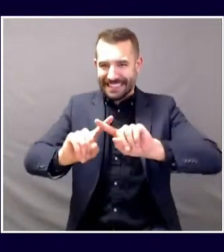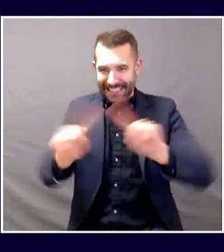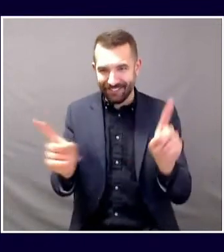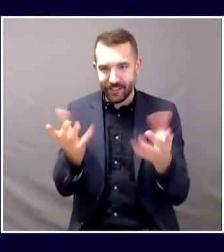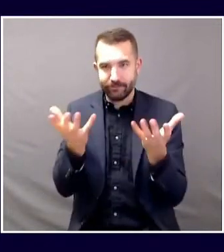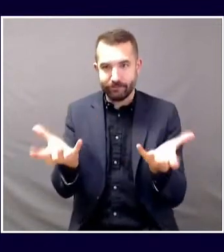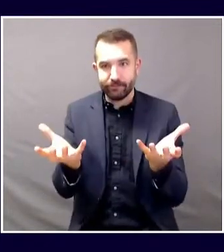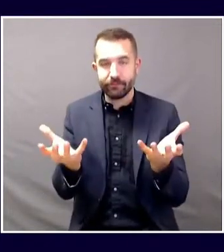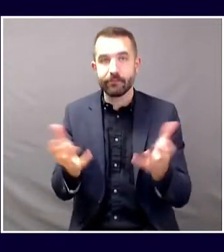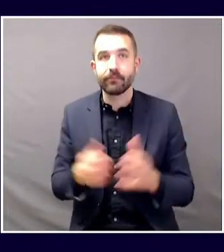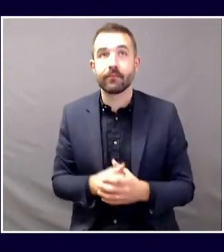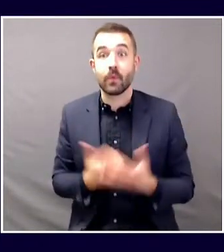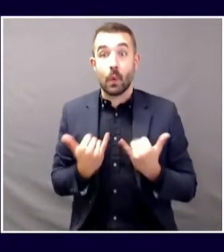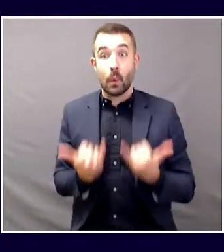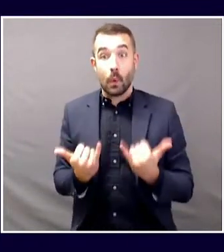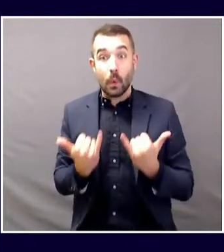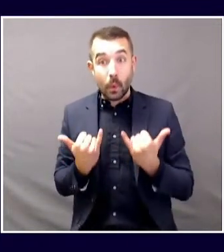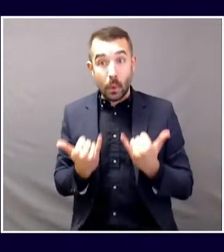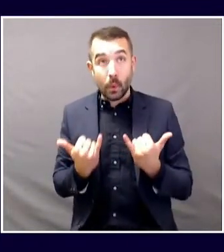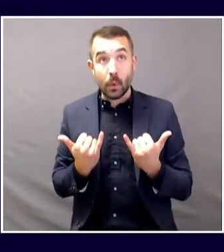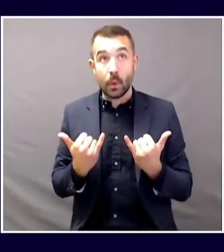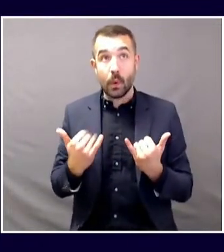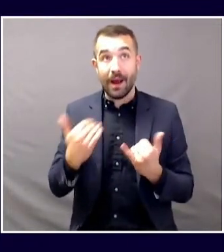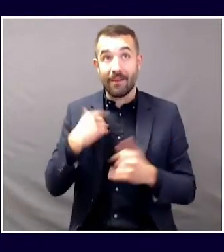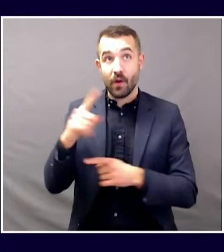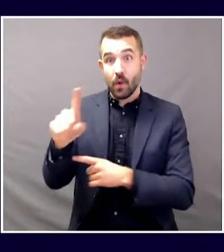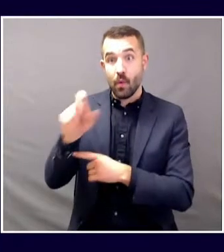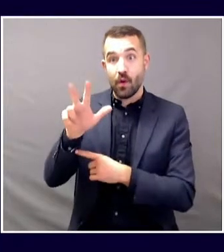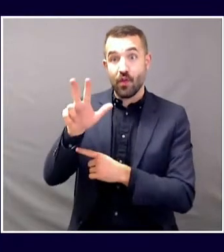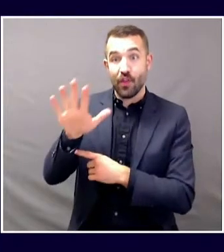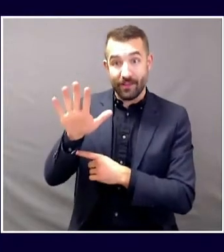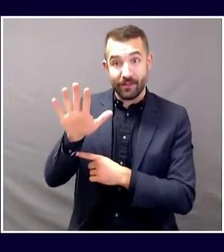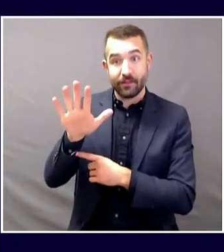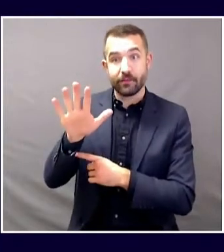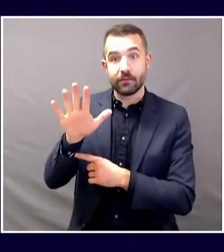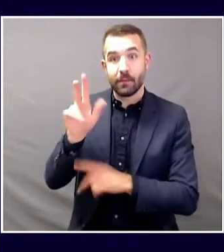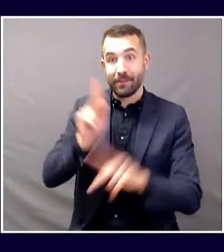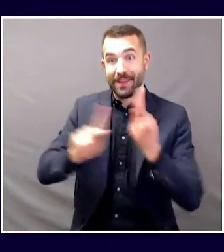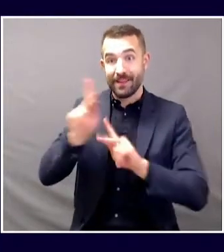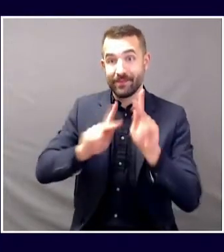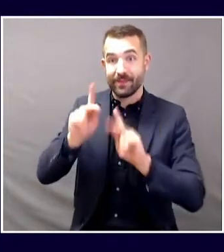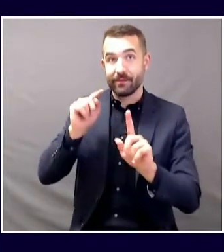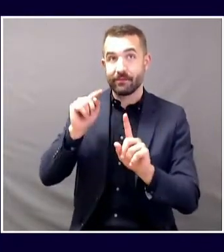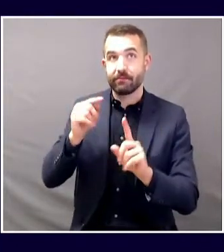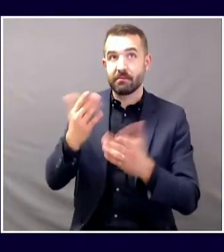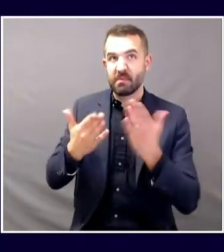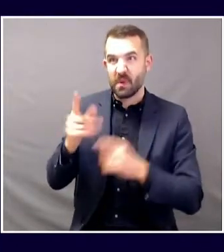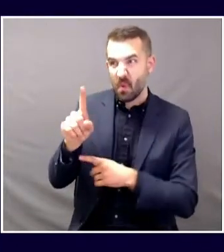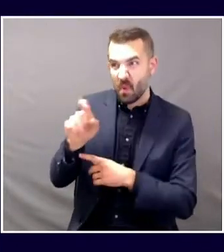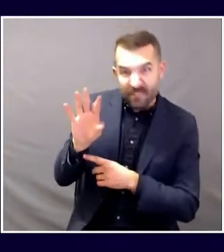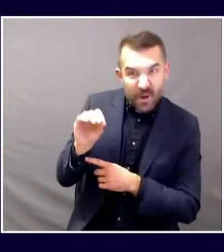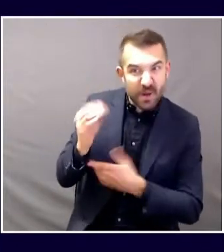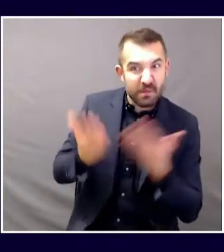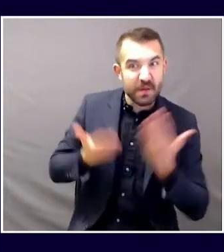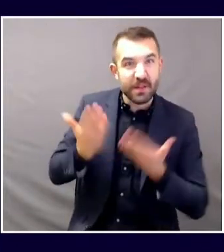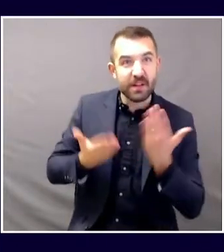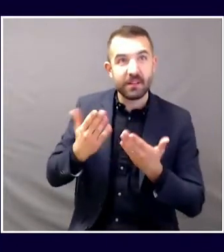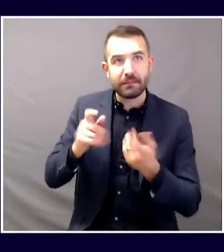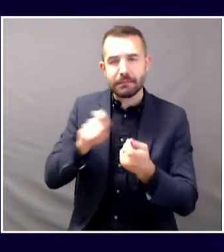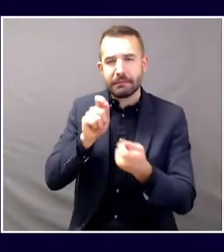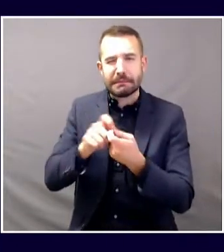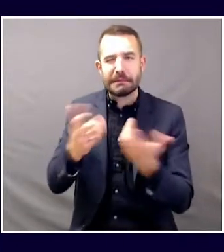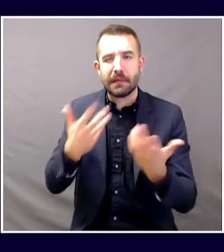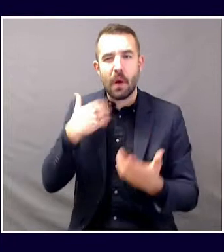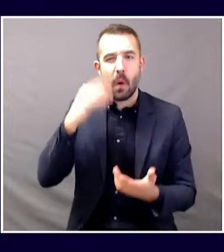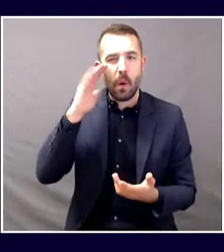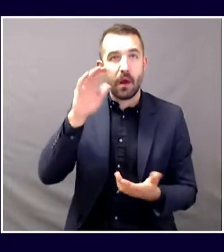approximately 135 individuals, maybe 140, but I'll check and get the exact